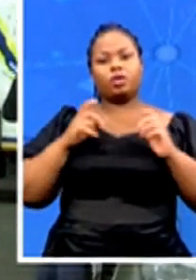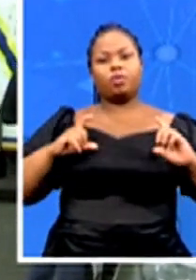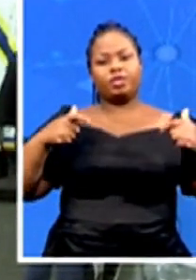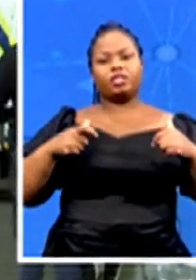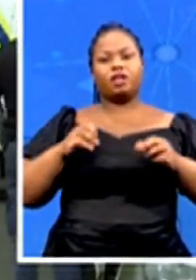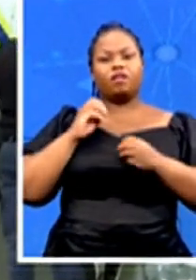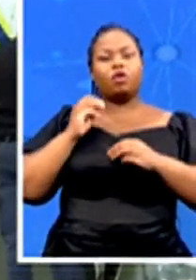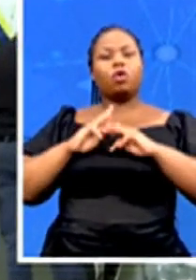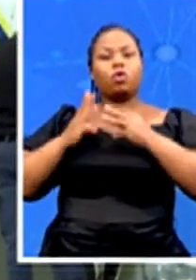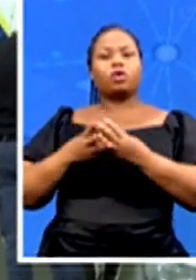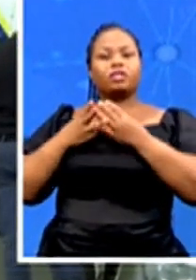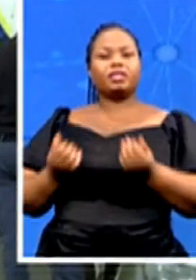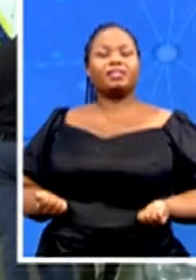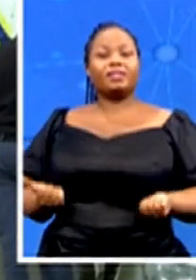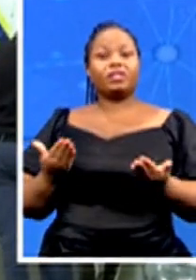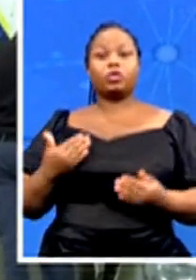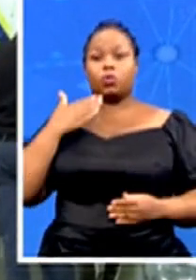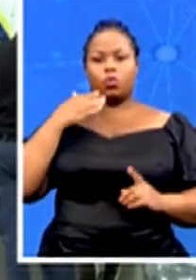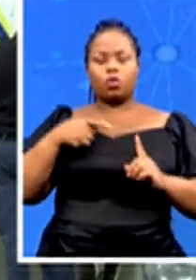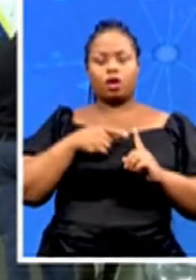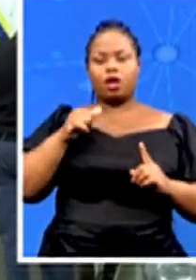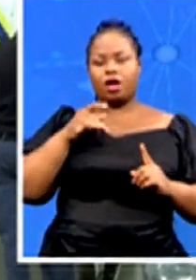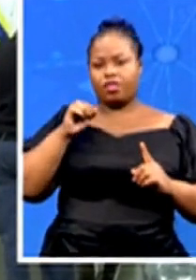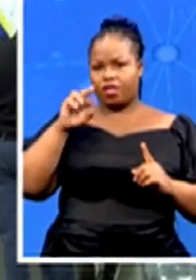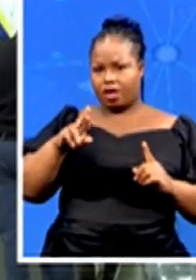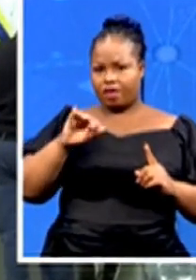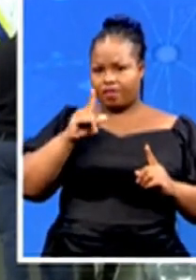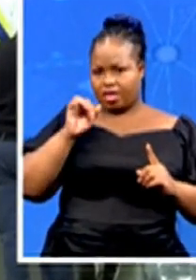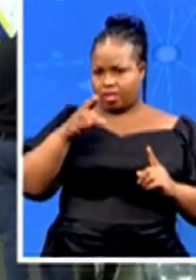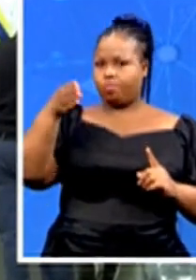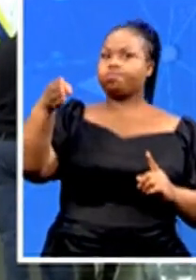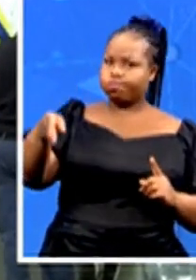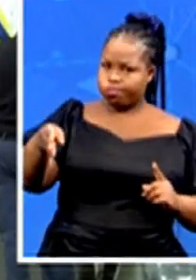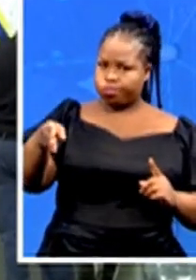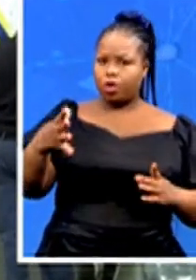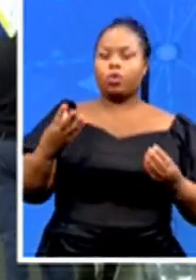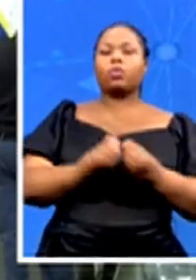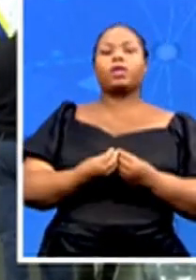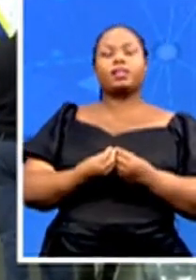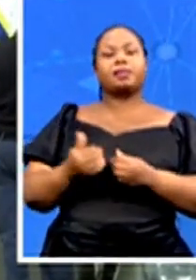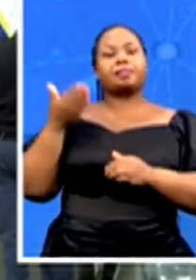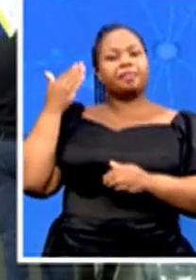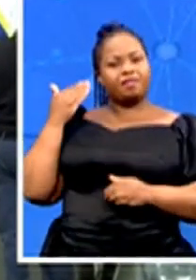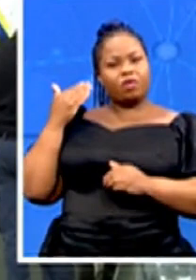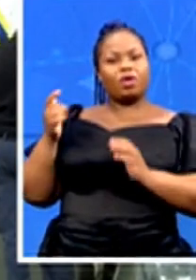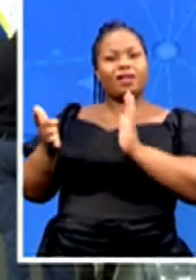Fraser, accompanied by former President Jacob Zuma's previous legal counsel,